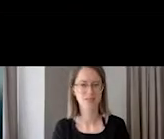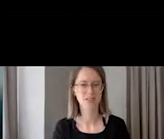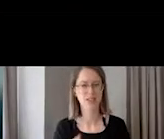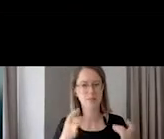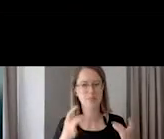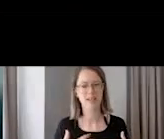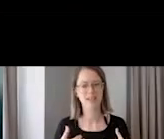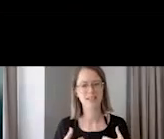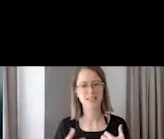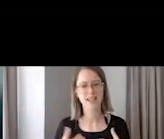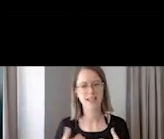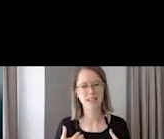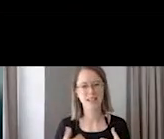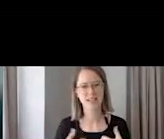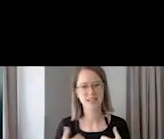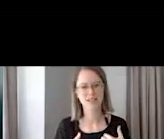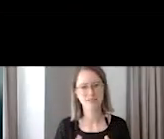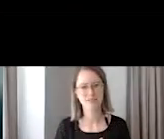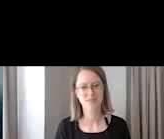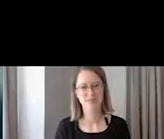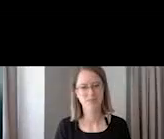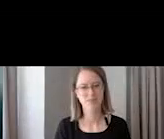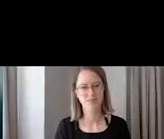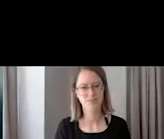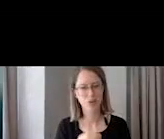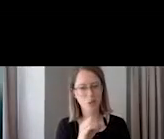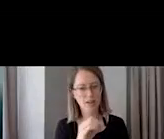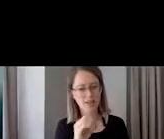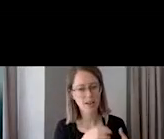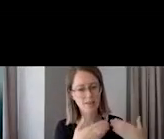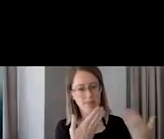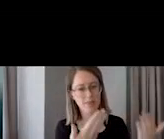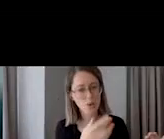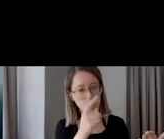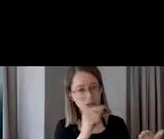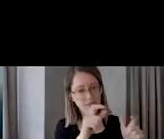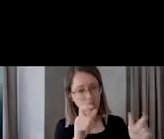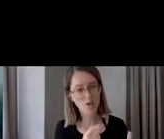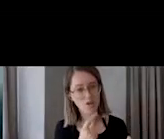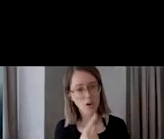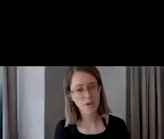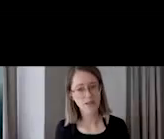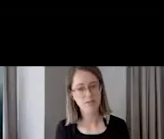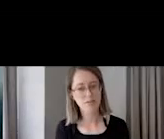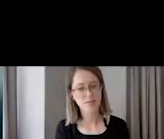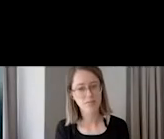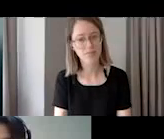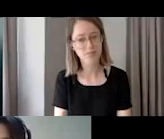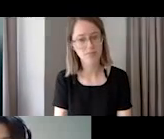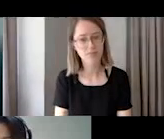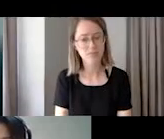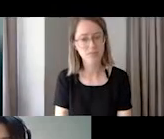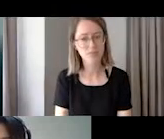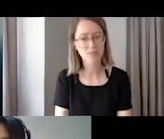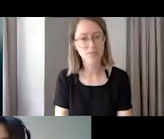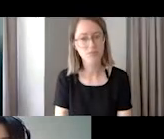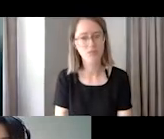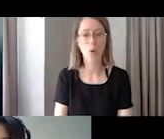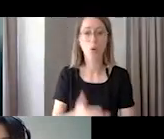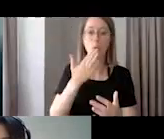exciting beginning. Olivia, now I give you the floor so you can do the final remarks. Do you want?